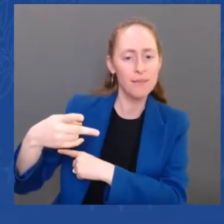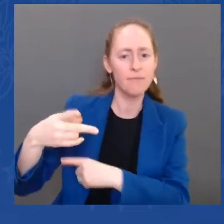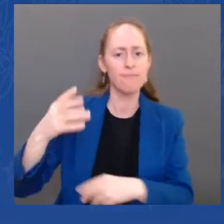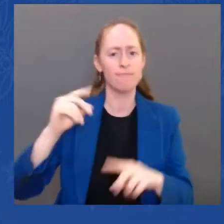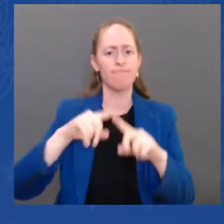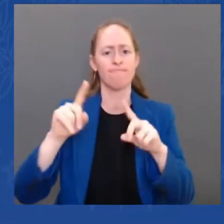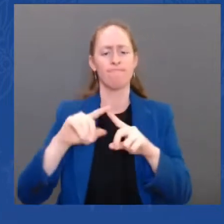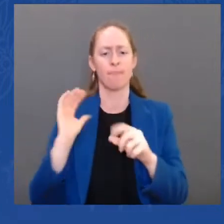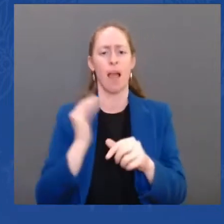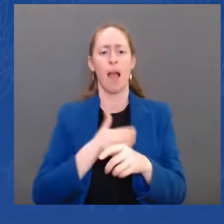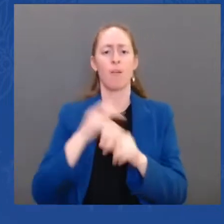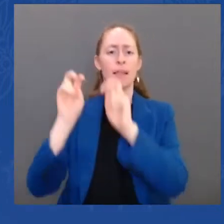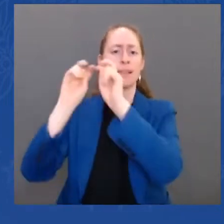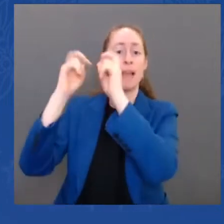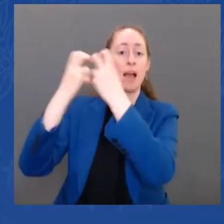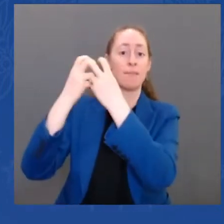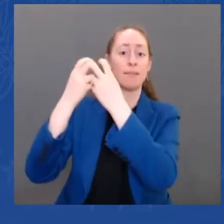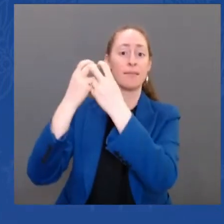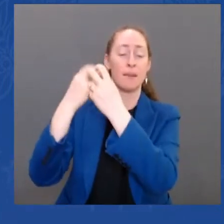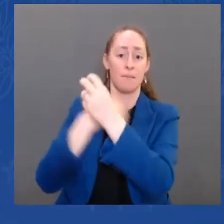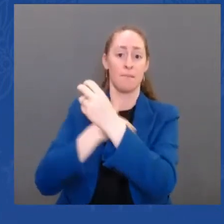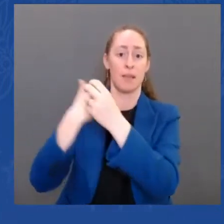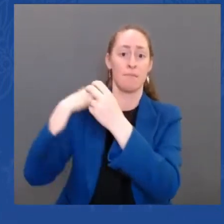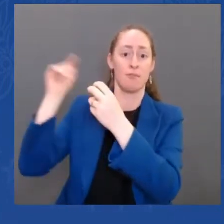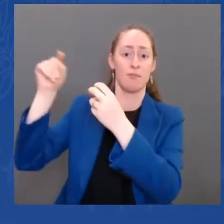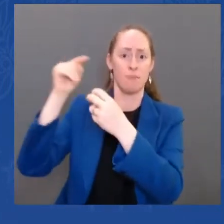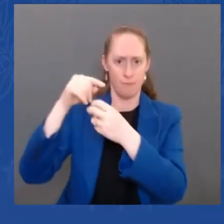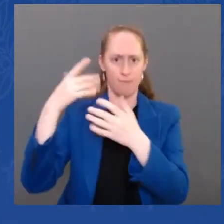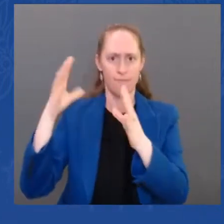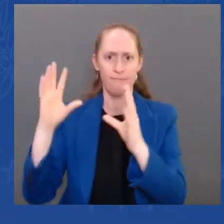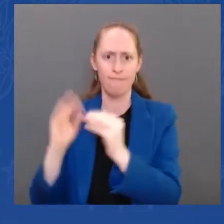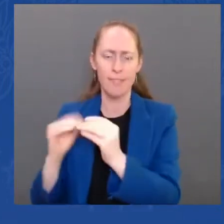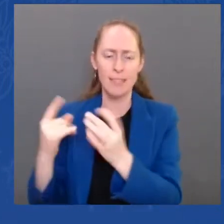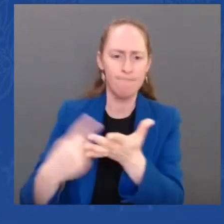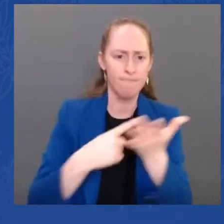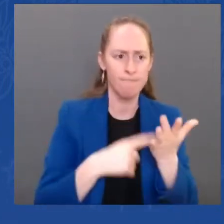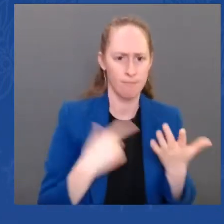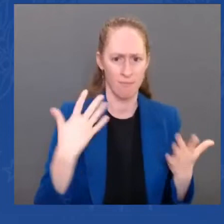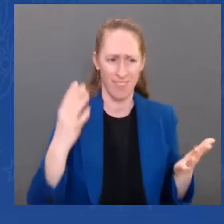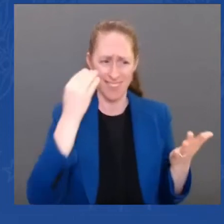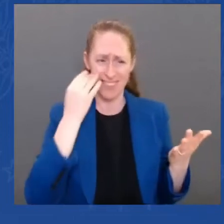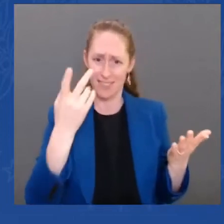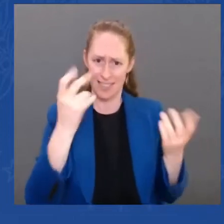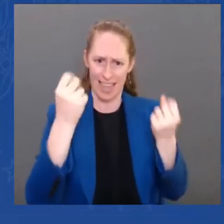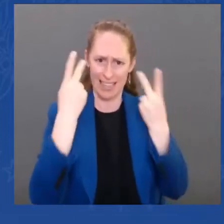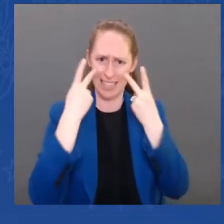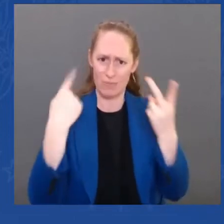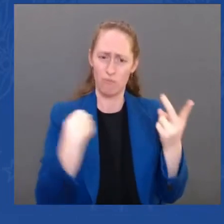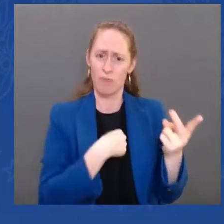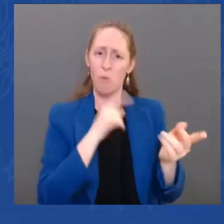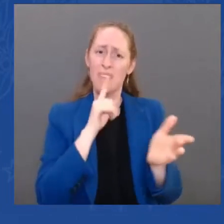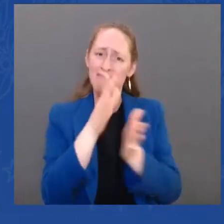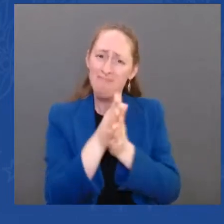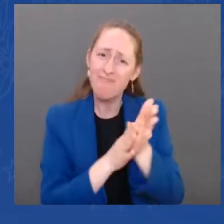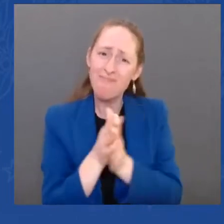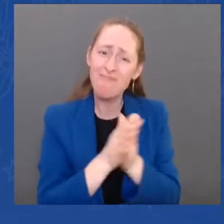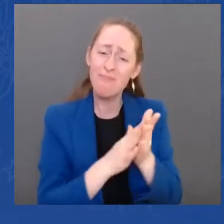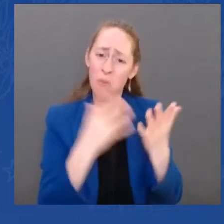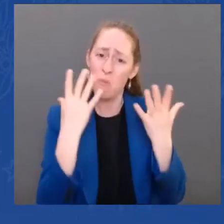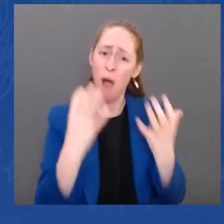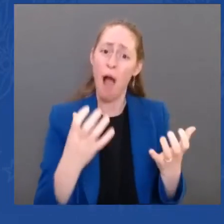as you could and understand there's enthusiasm that's not just at the President's level and the Vice President's level, but throughout the